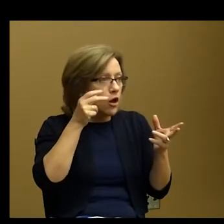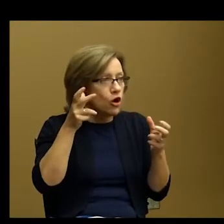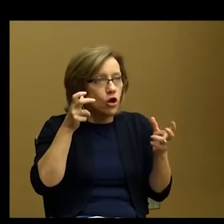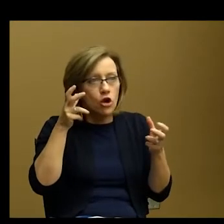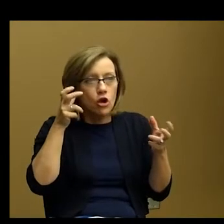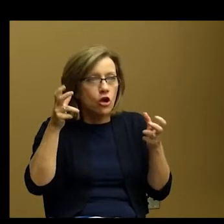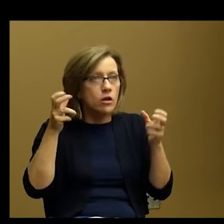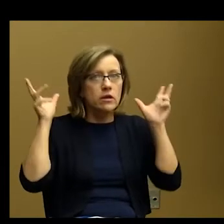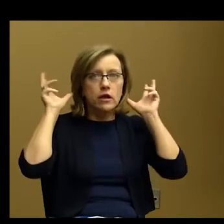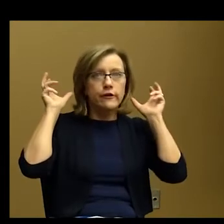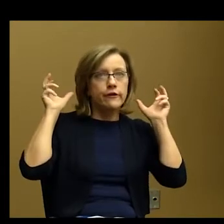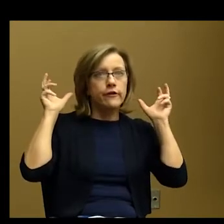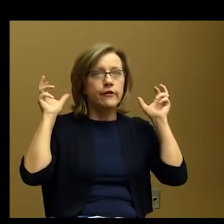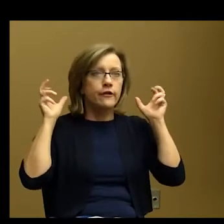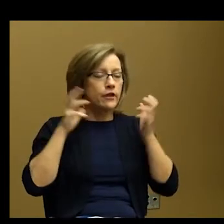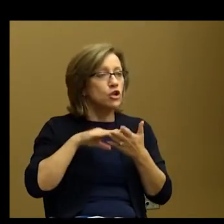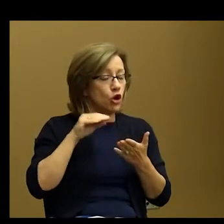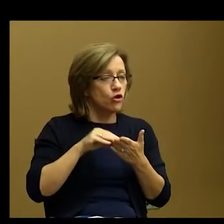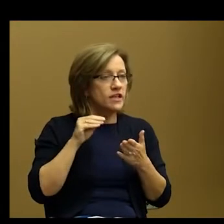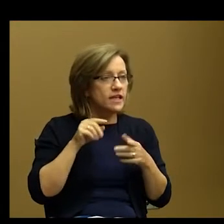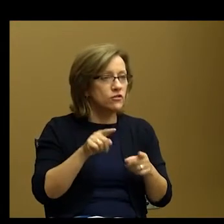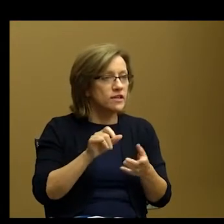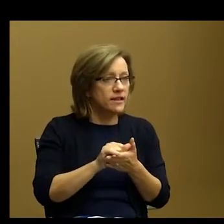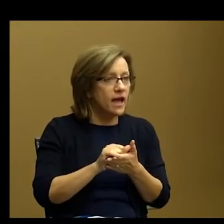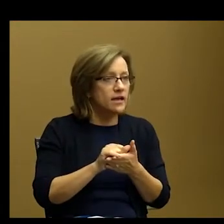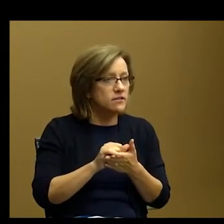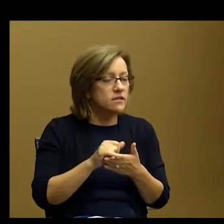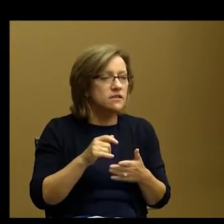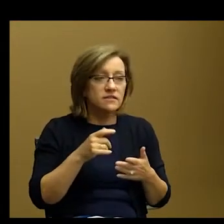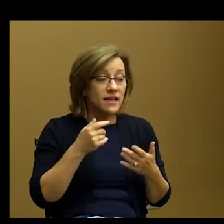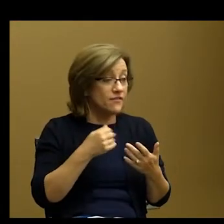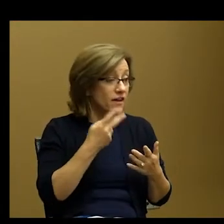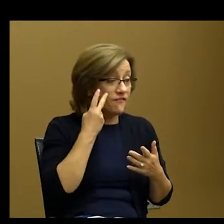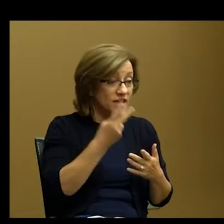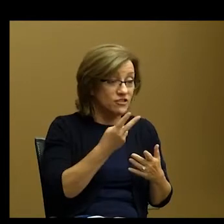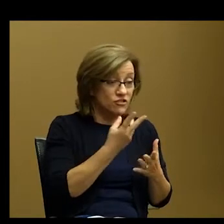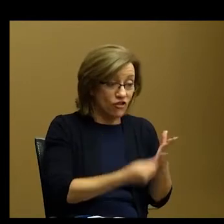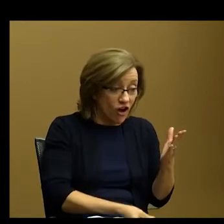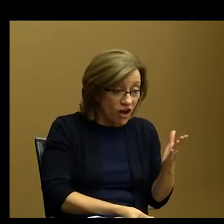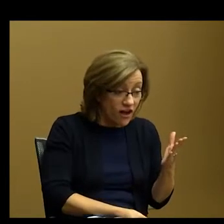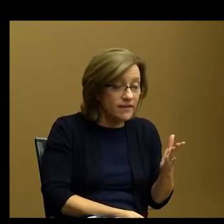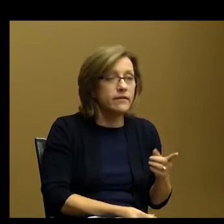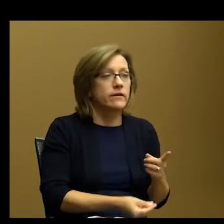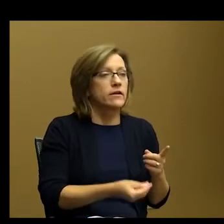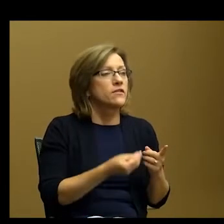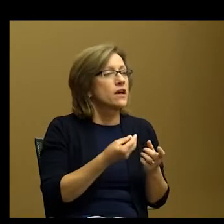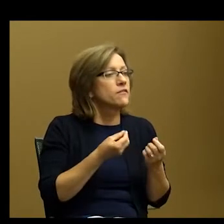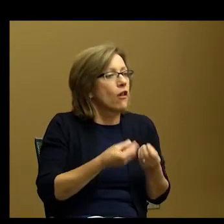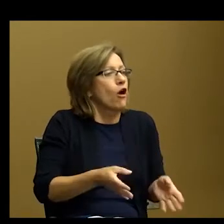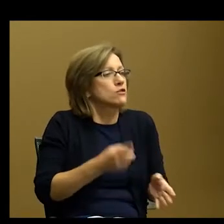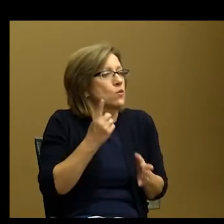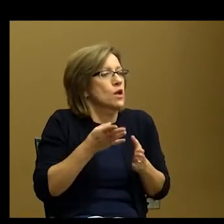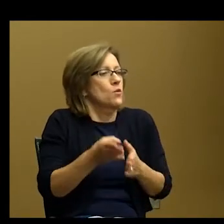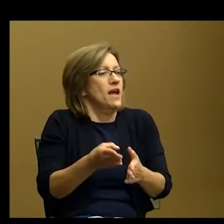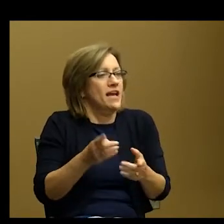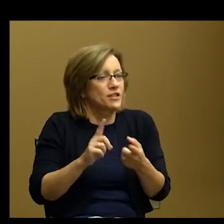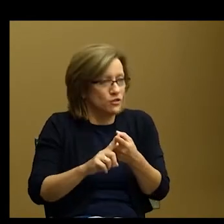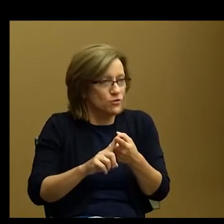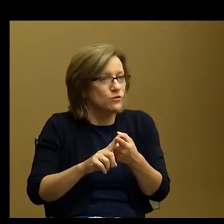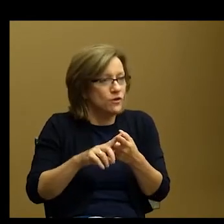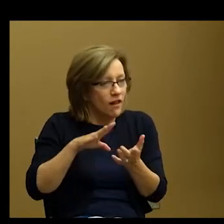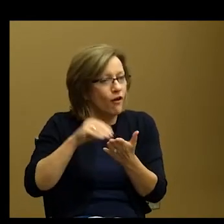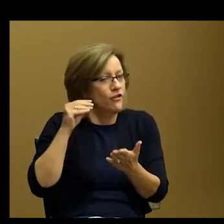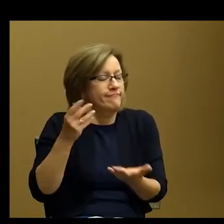then they've lost one of those channels to be able to see it and recognize it and stuff. Okay, and this